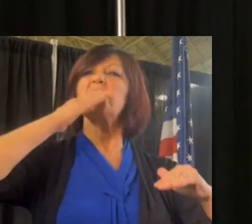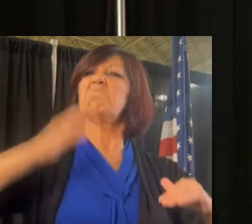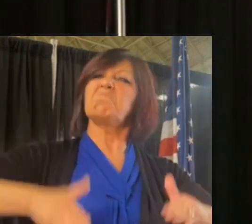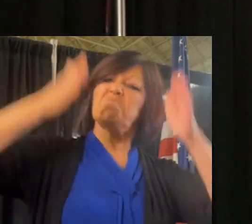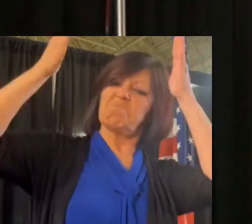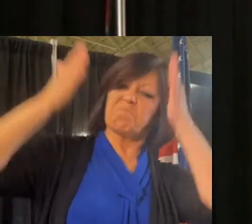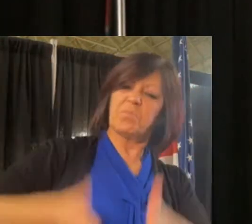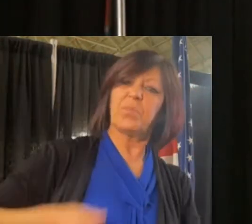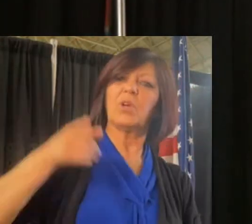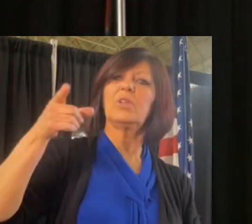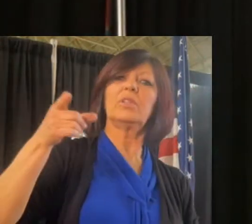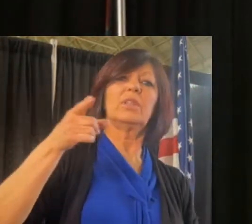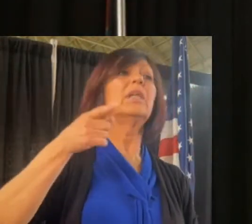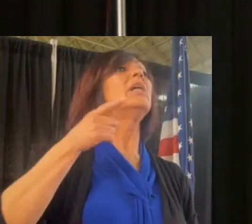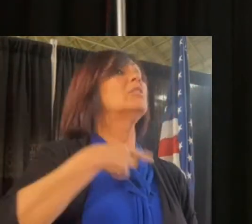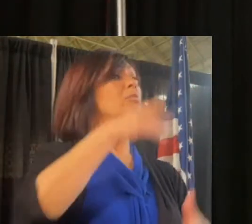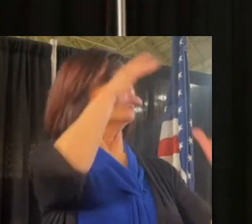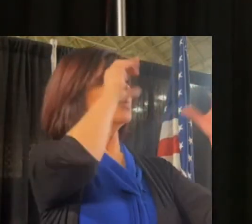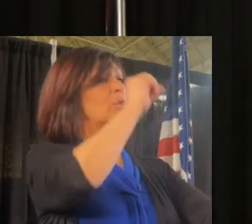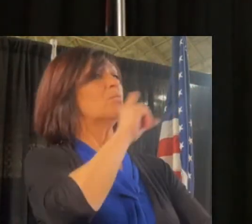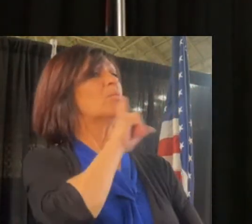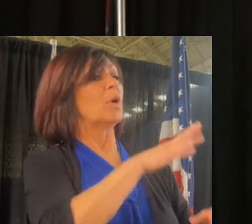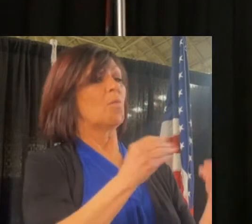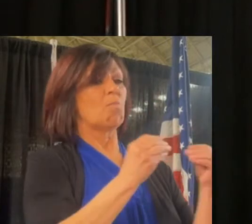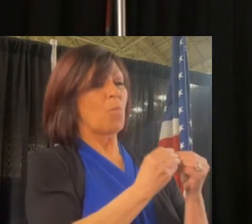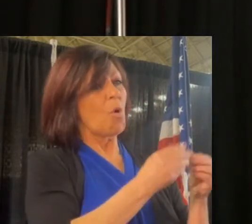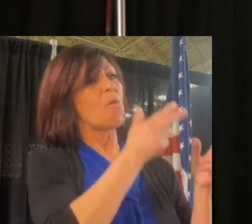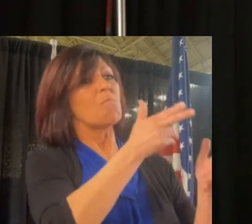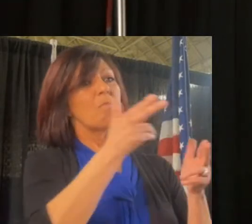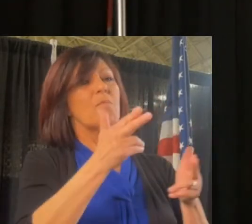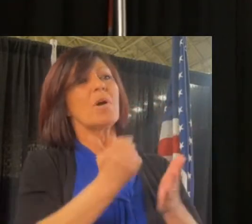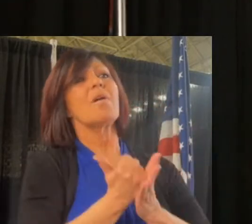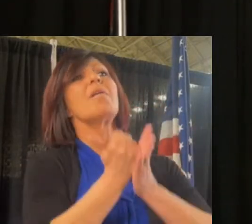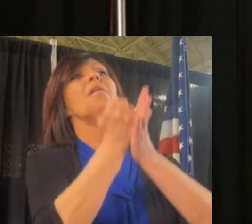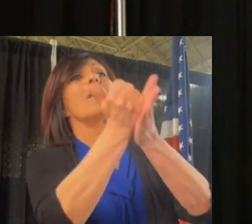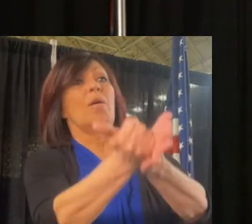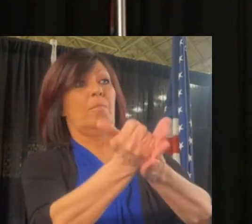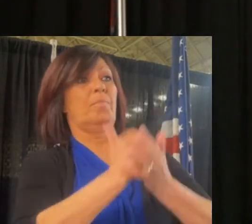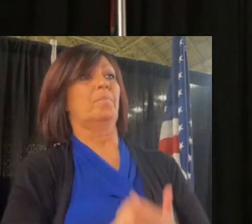promised more defensive weapons and more humanitarian aid.